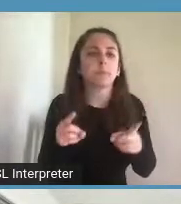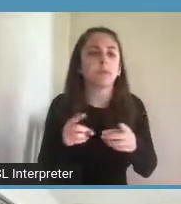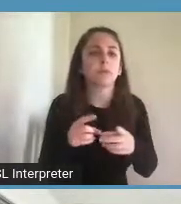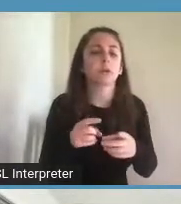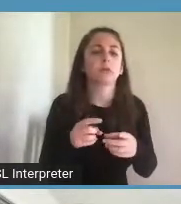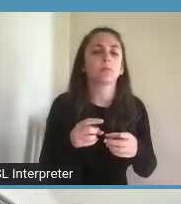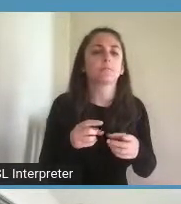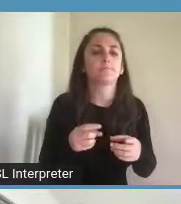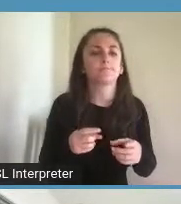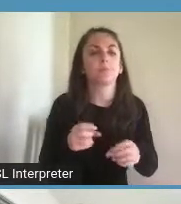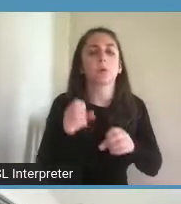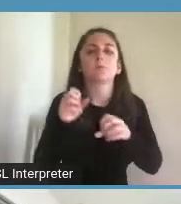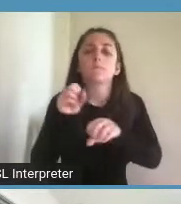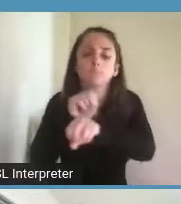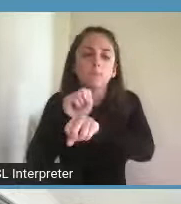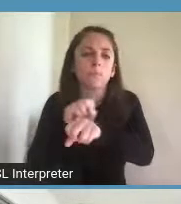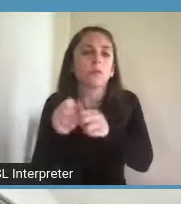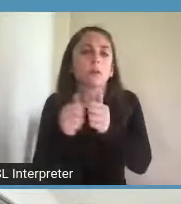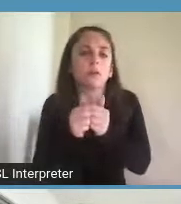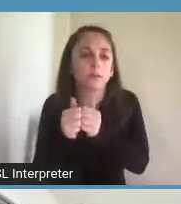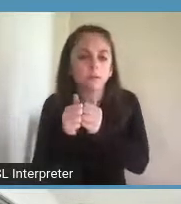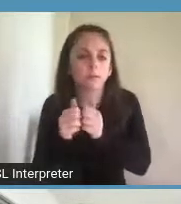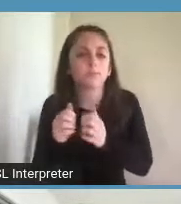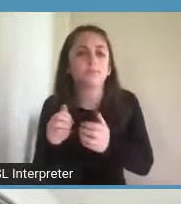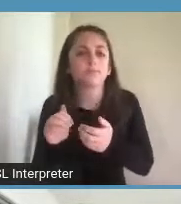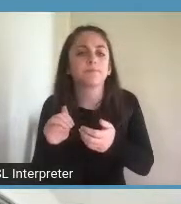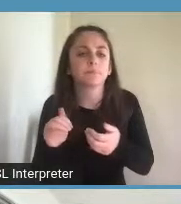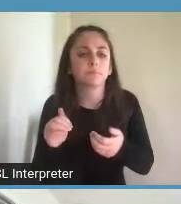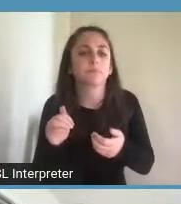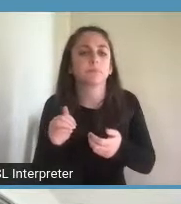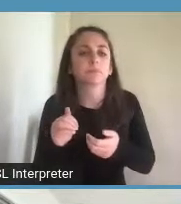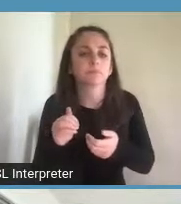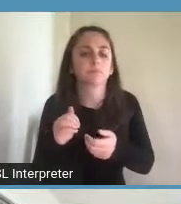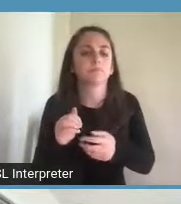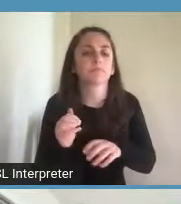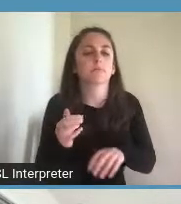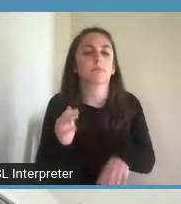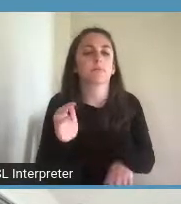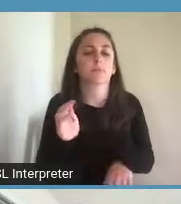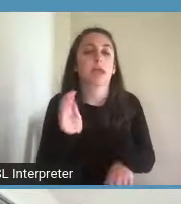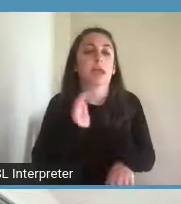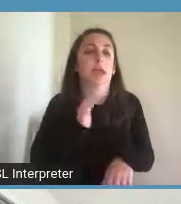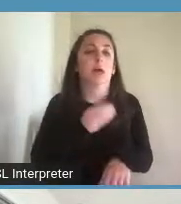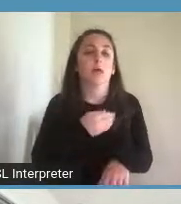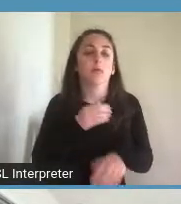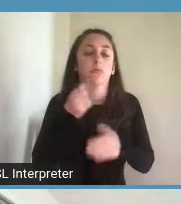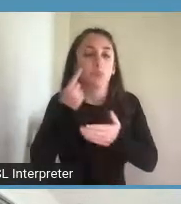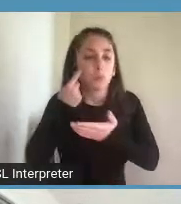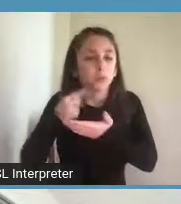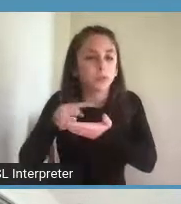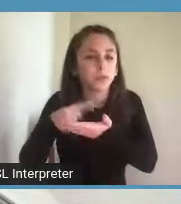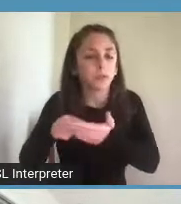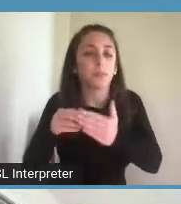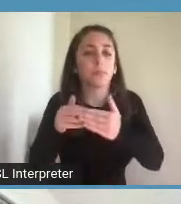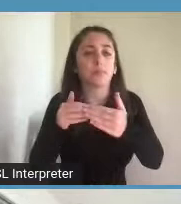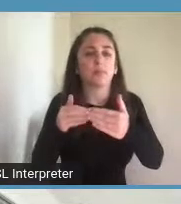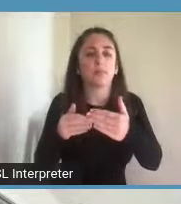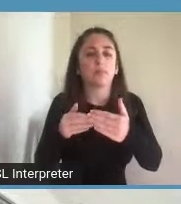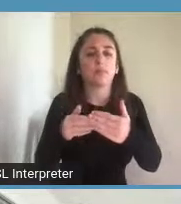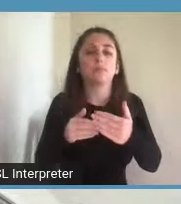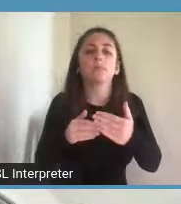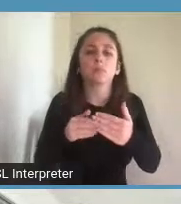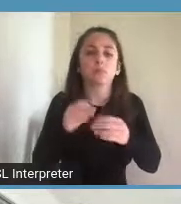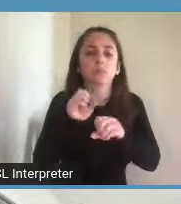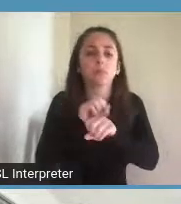the organization Colleen works for, on our own market research, but before I worked here, I used her website all the time to